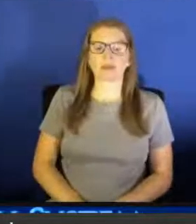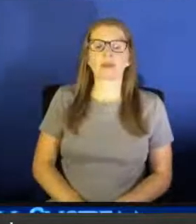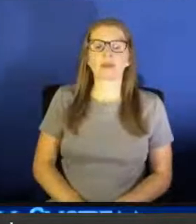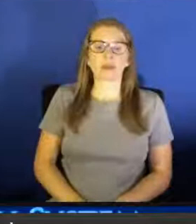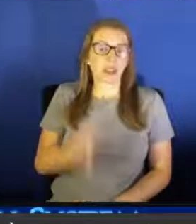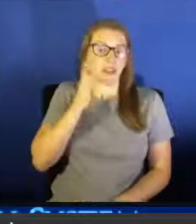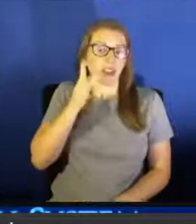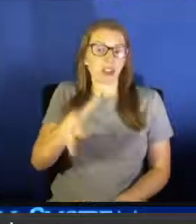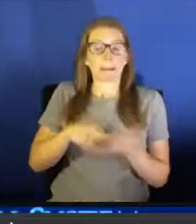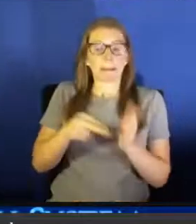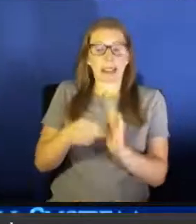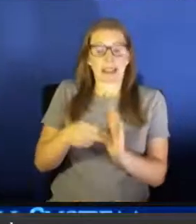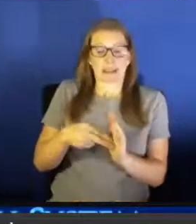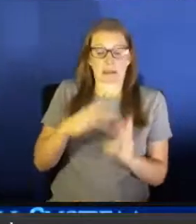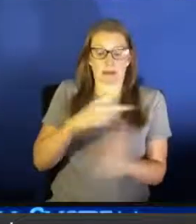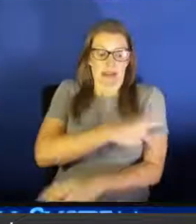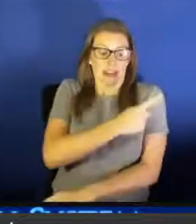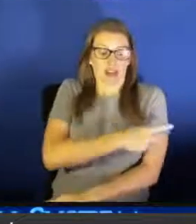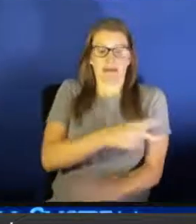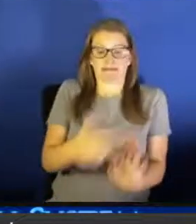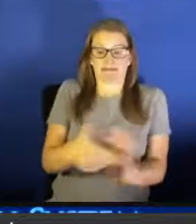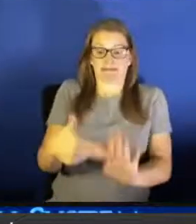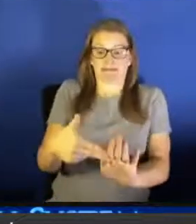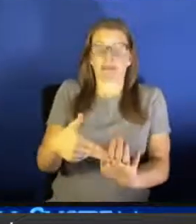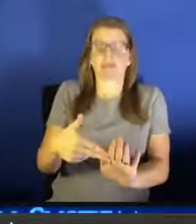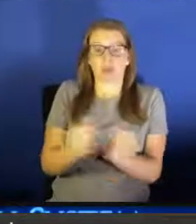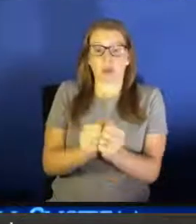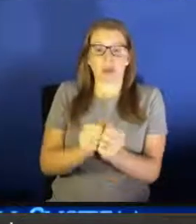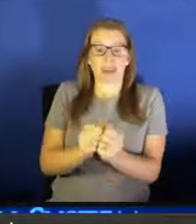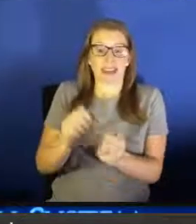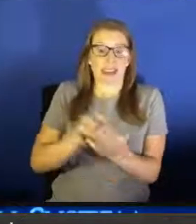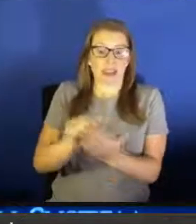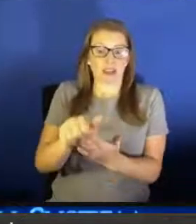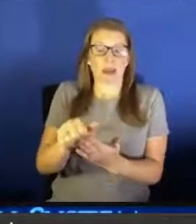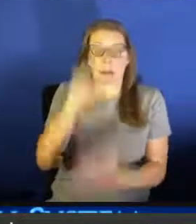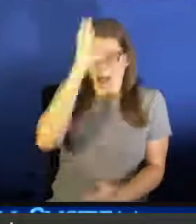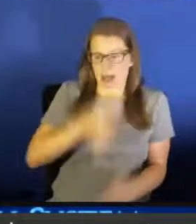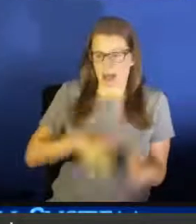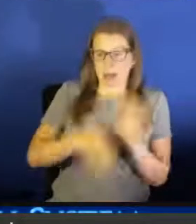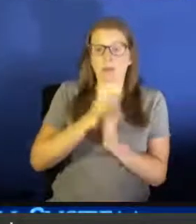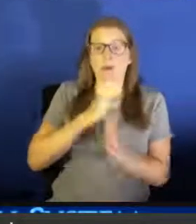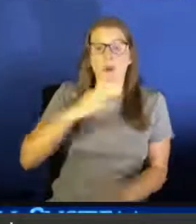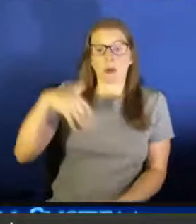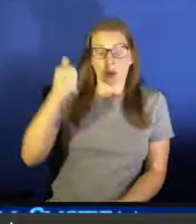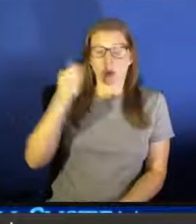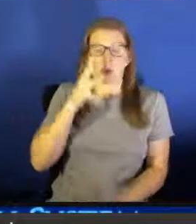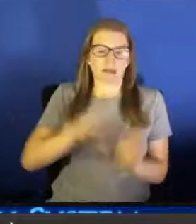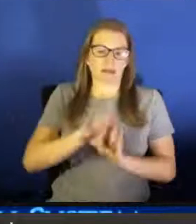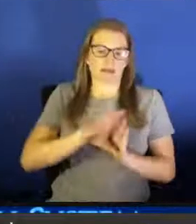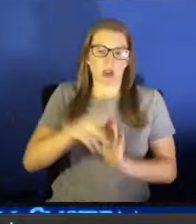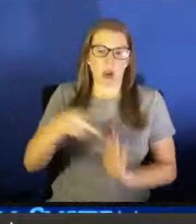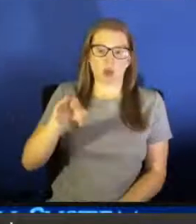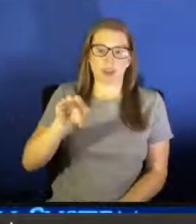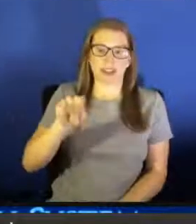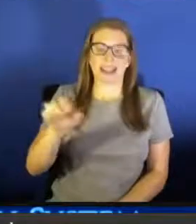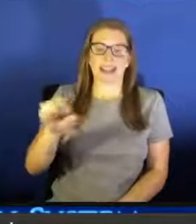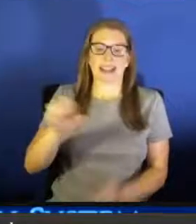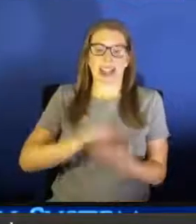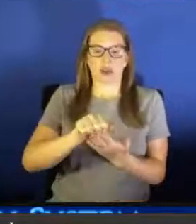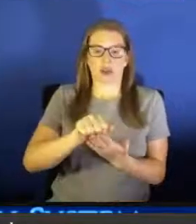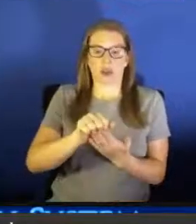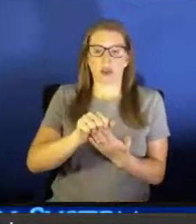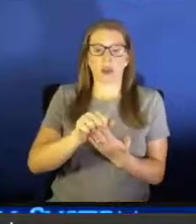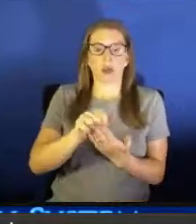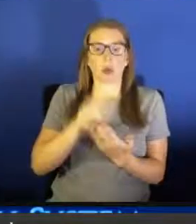and diagnosed with prostate cancer. As men age, they will develop prostate cancer. It's just a natural thing that will probably happen to all